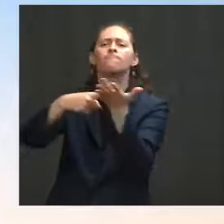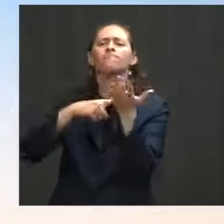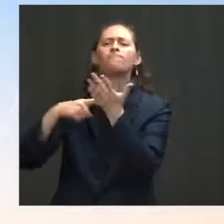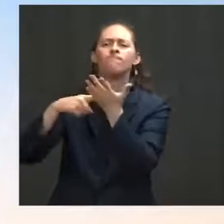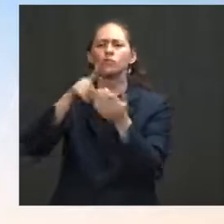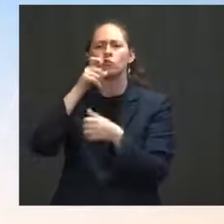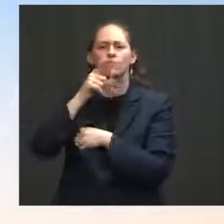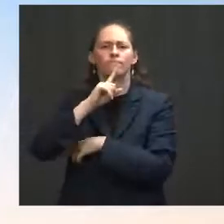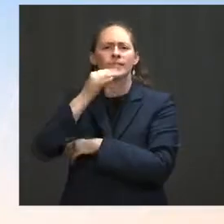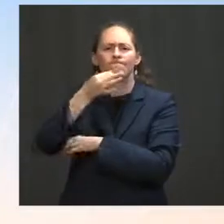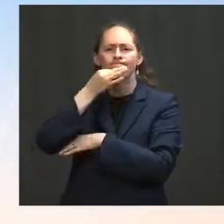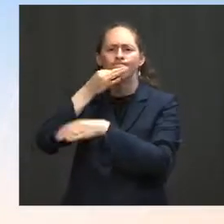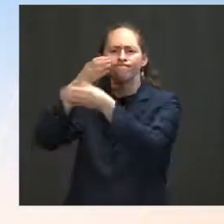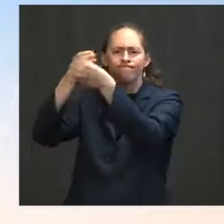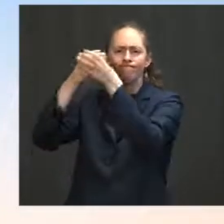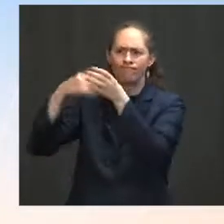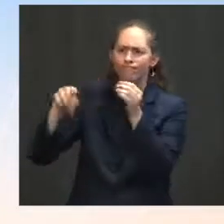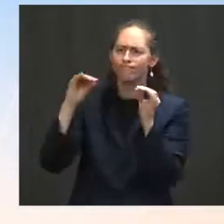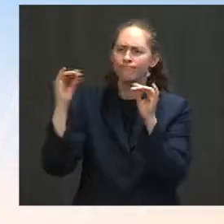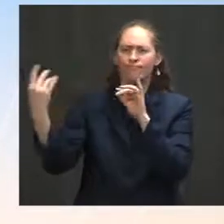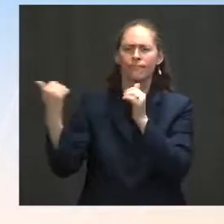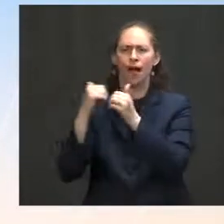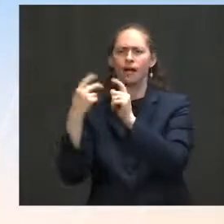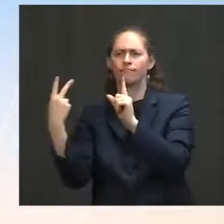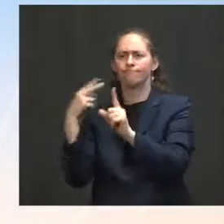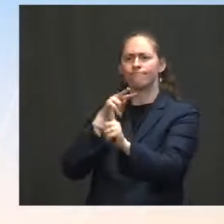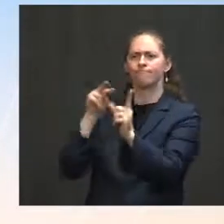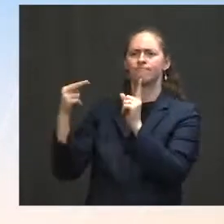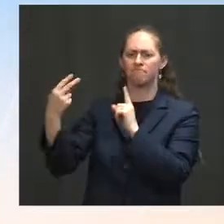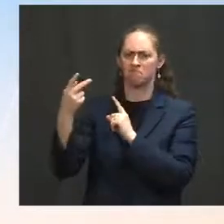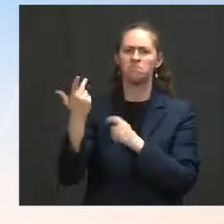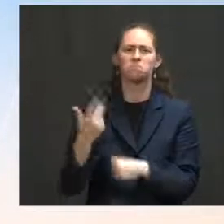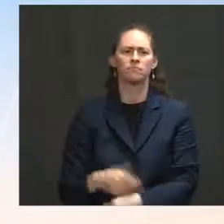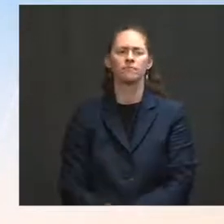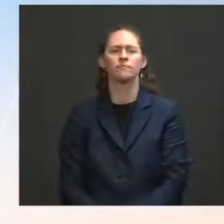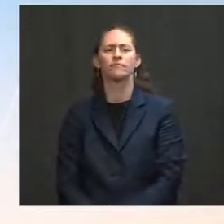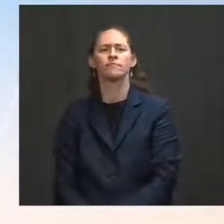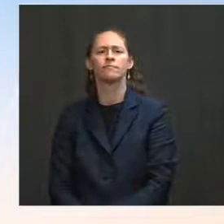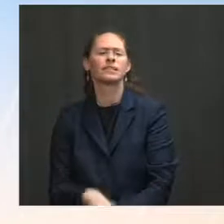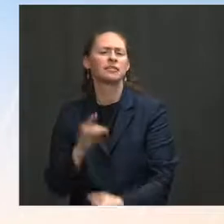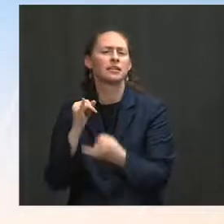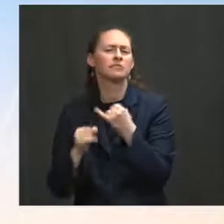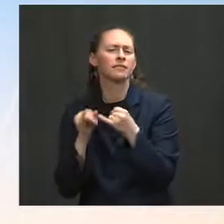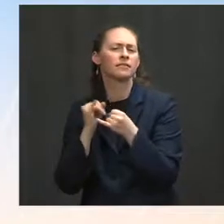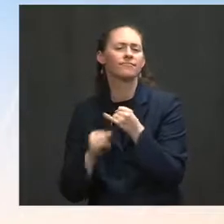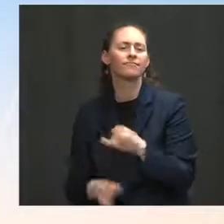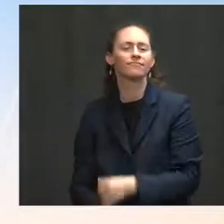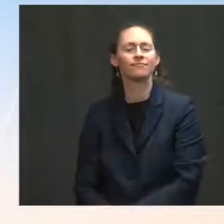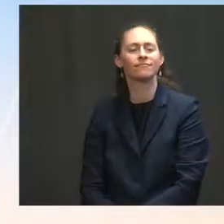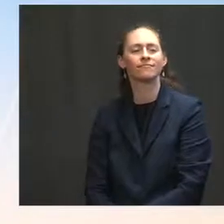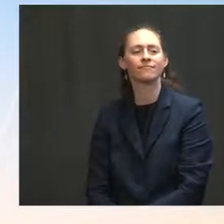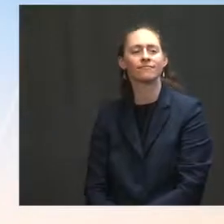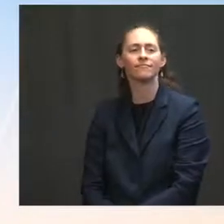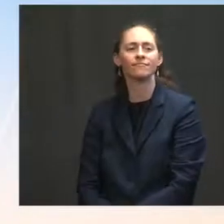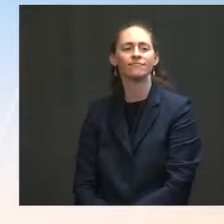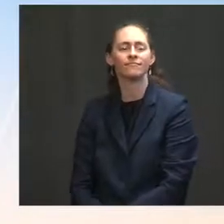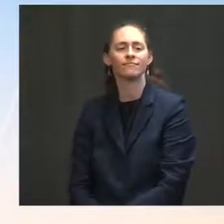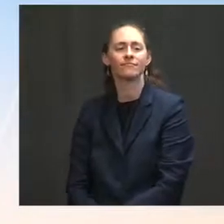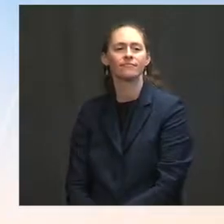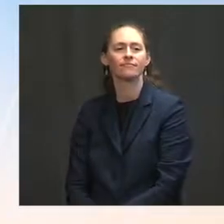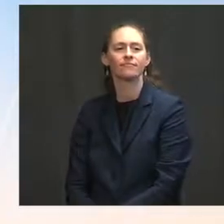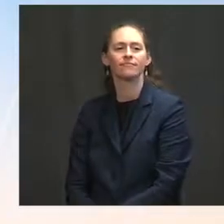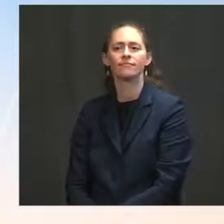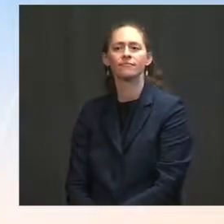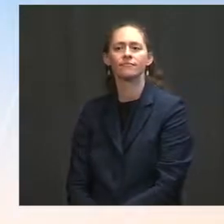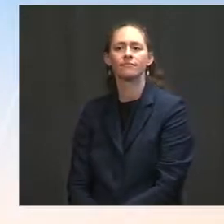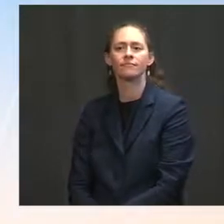from our country and from the others who are participating. And last question. In May, the administration came out in support of the TRIPS waiver, which